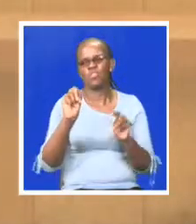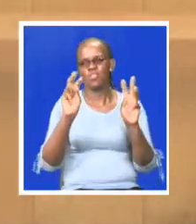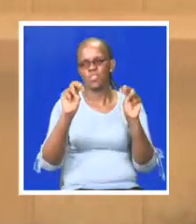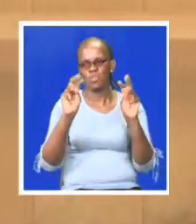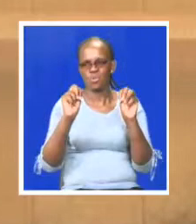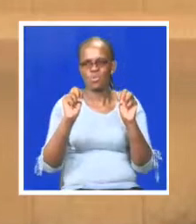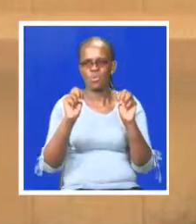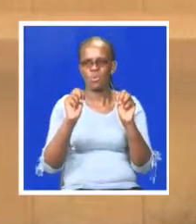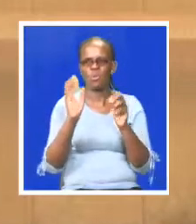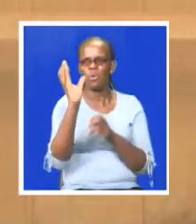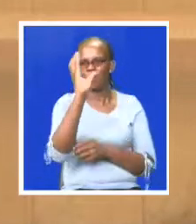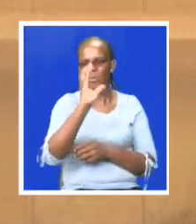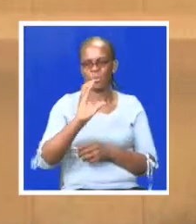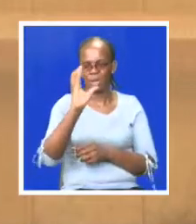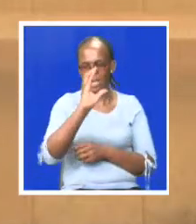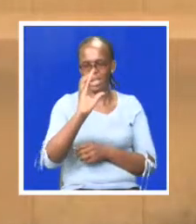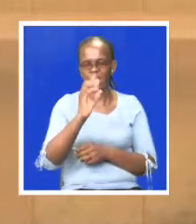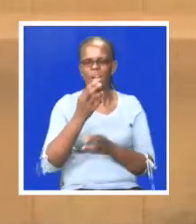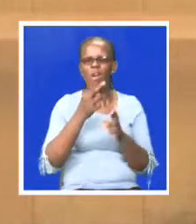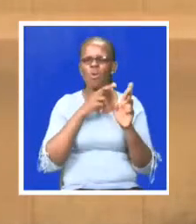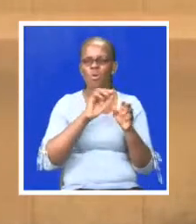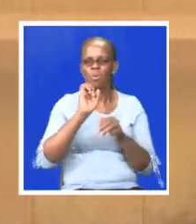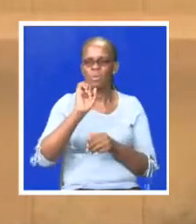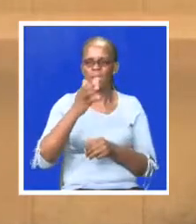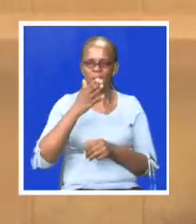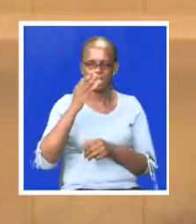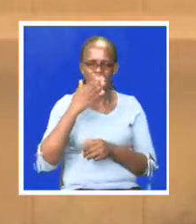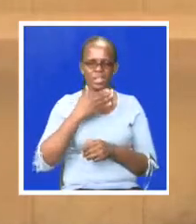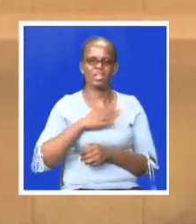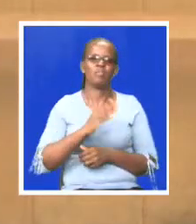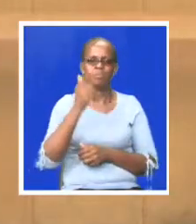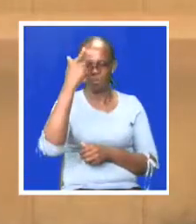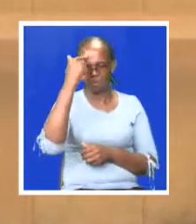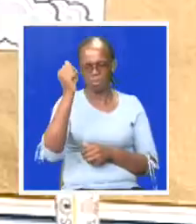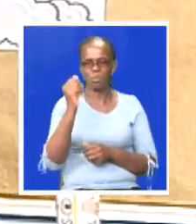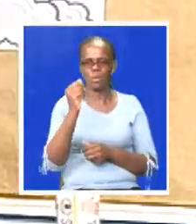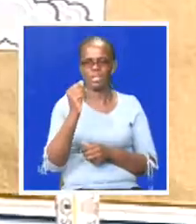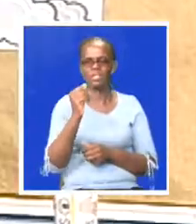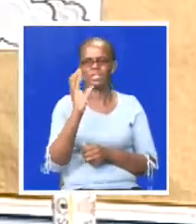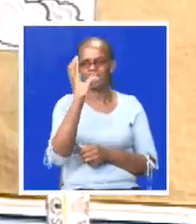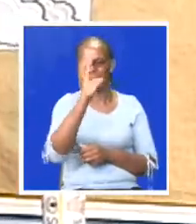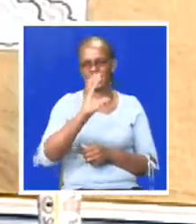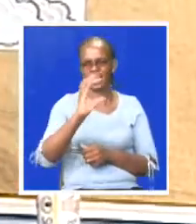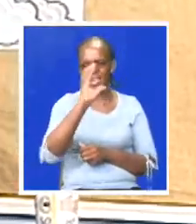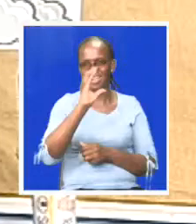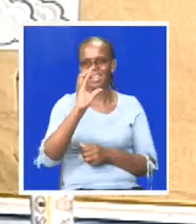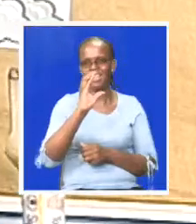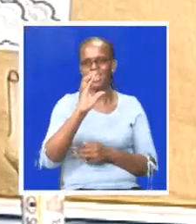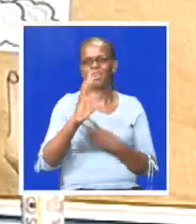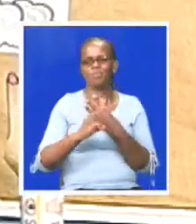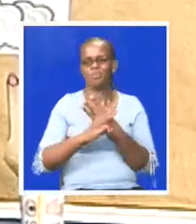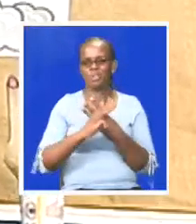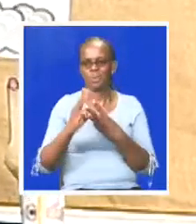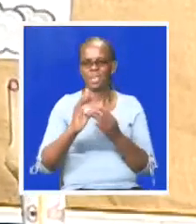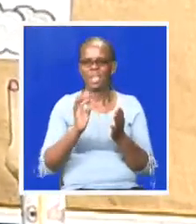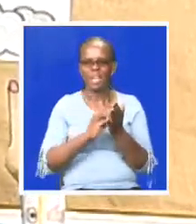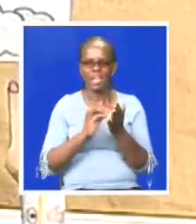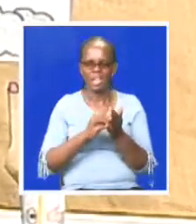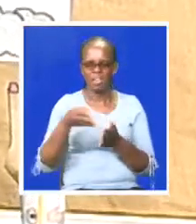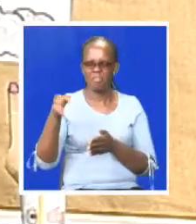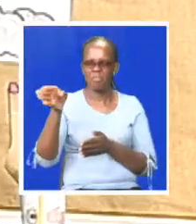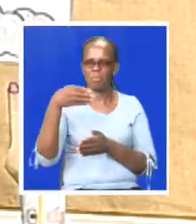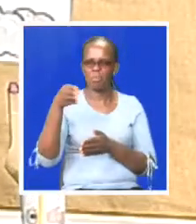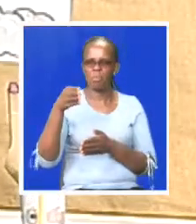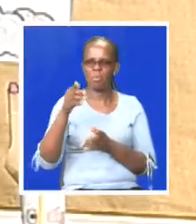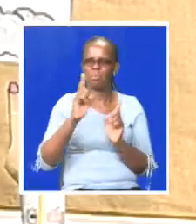to know what is the color of this week. Okay, with me here, I've got this sheet of paper. Can you tell me what color